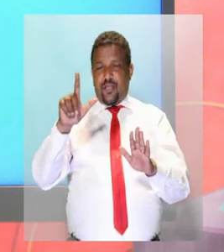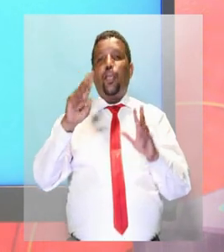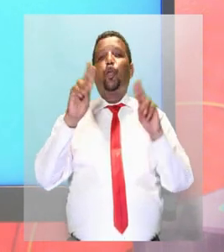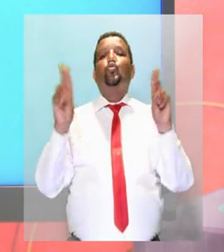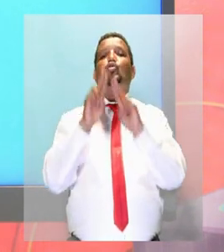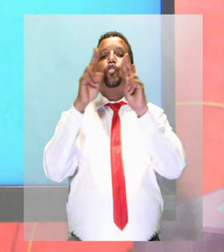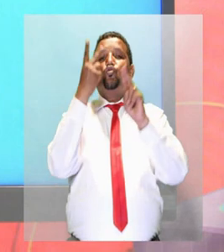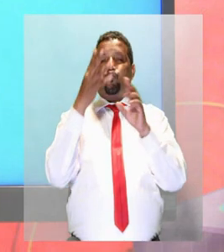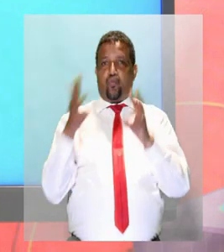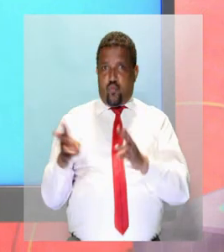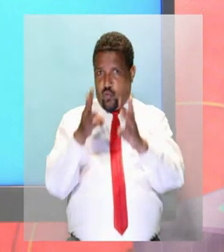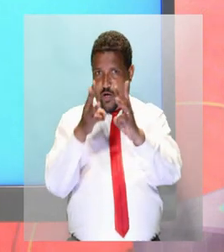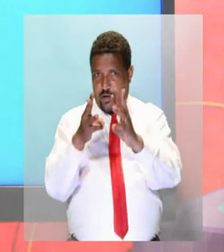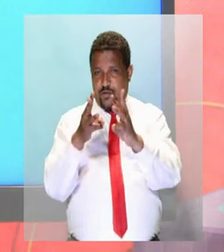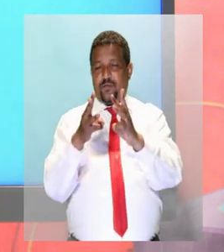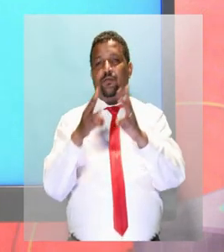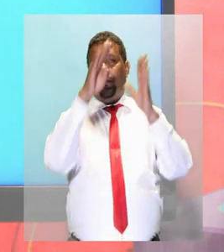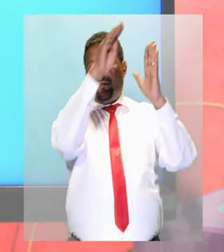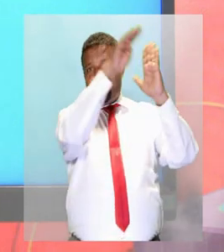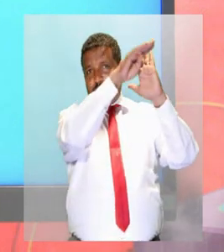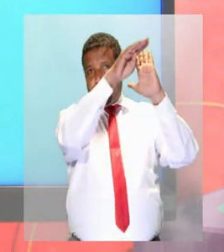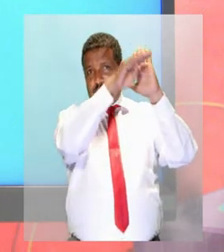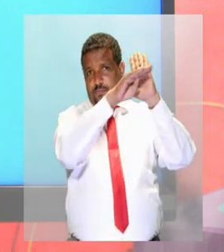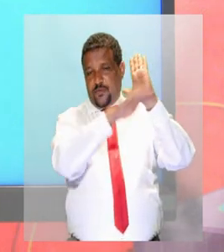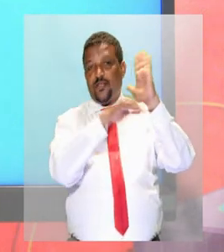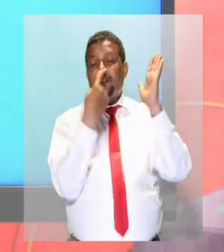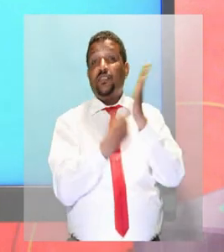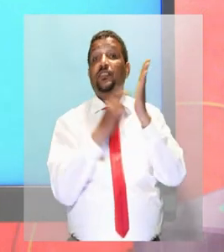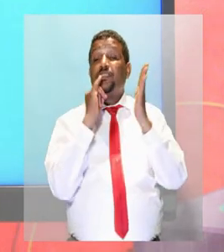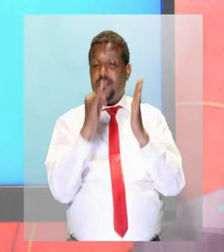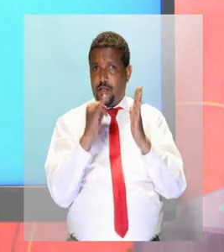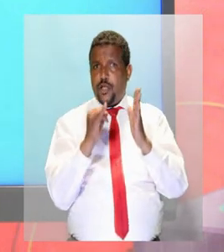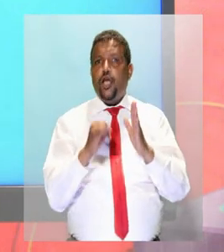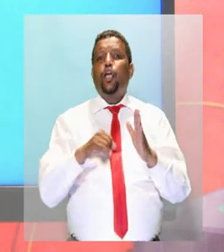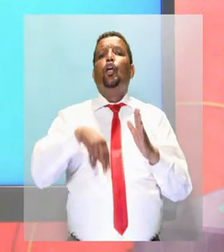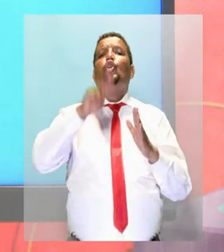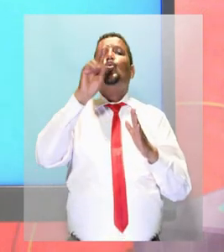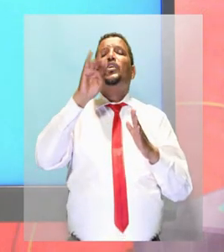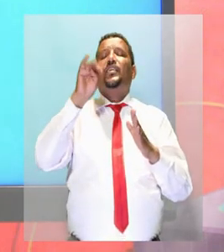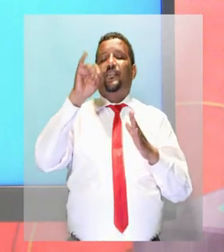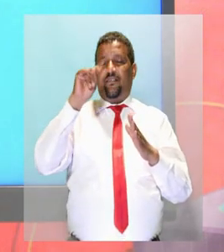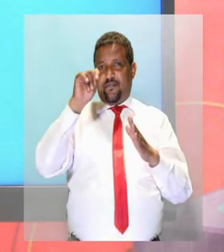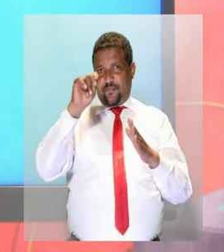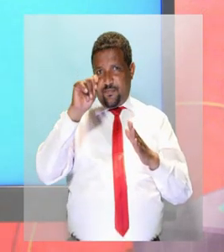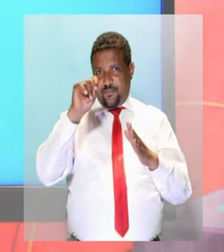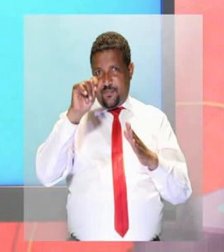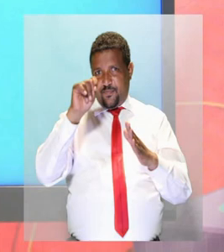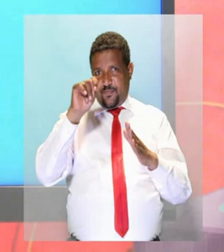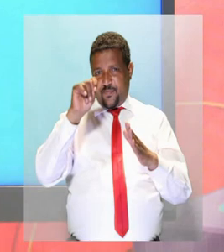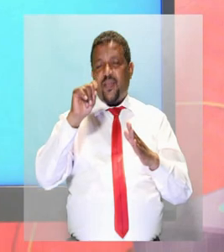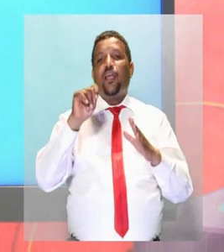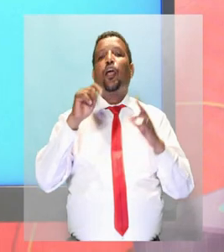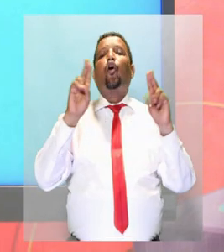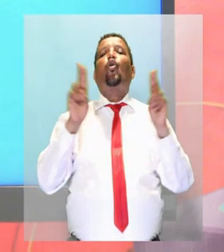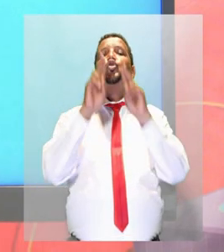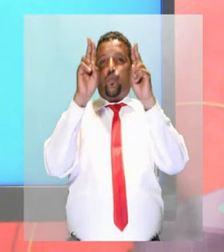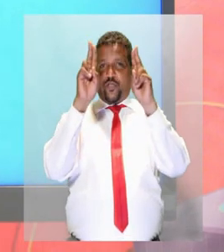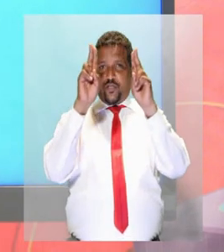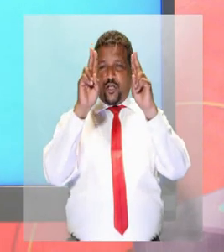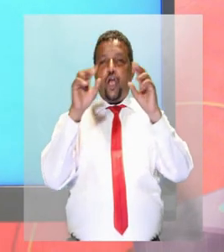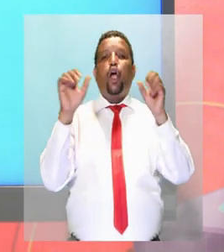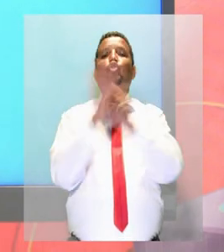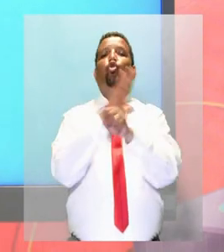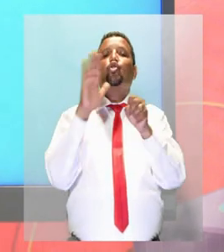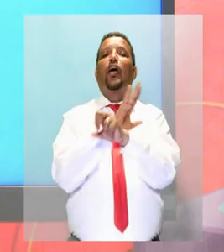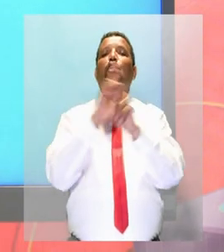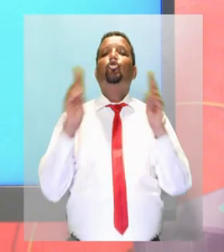following schedule. This is the unit consumption and this is the total utility derived from consumption of these units of